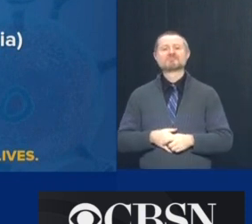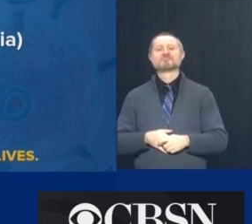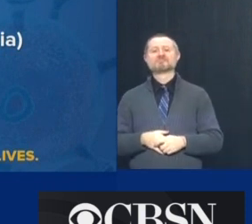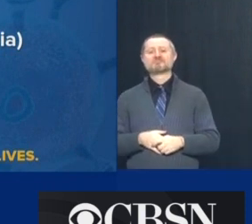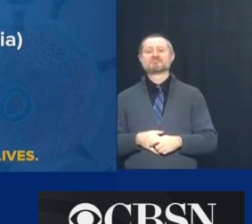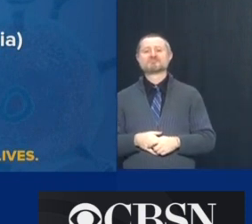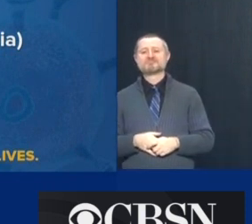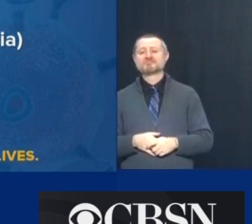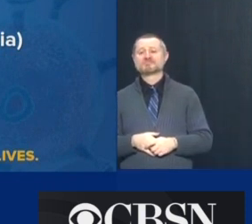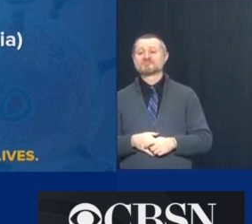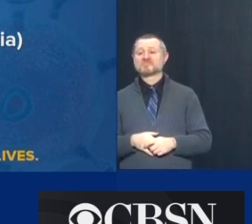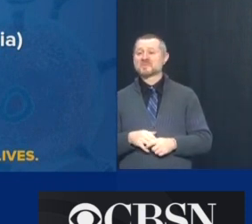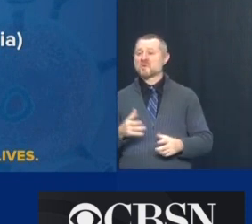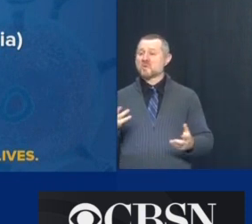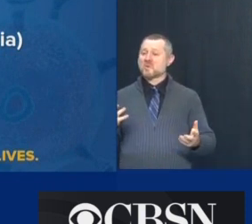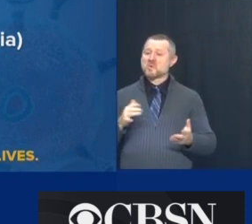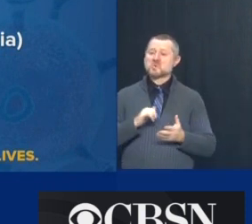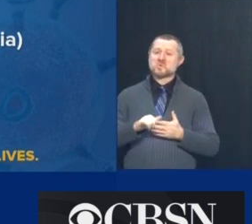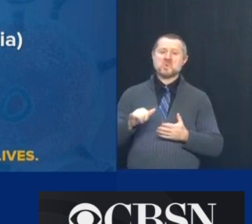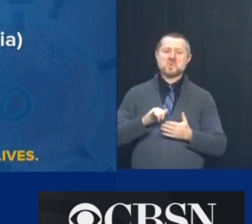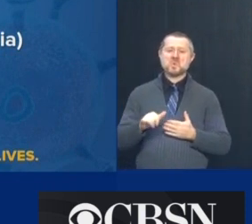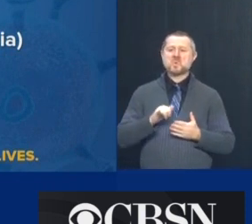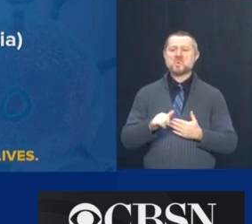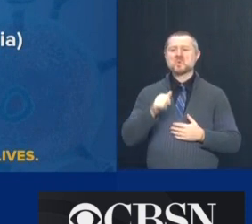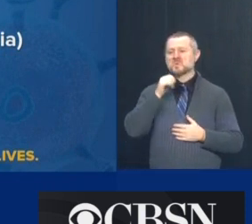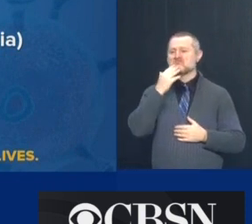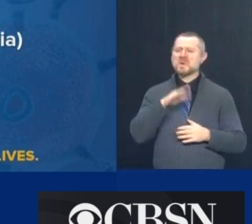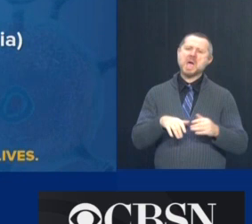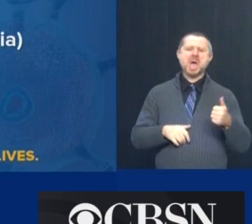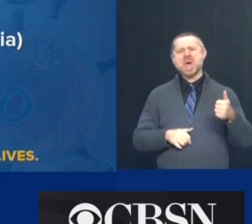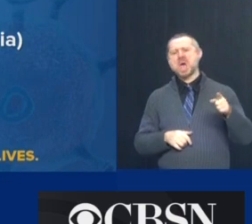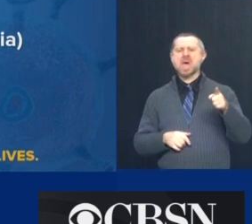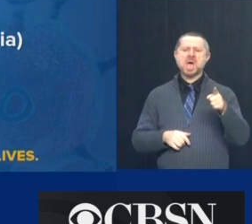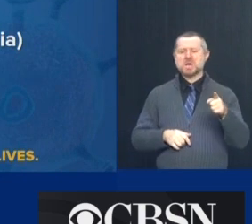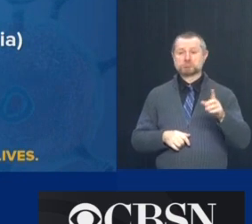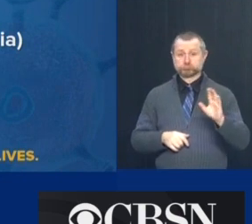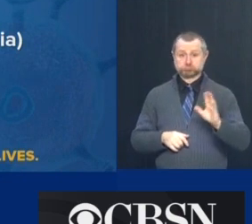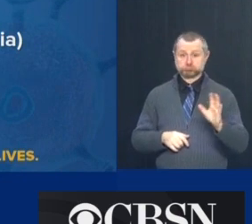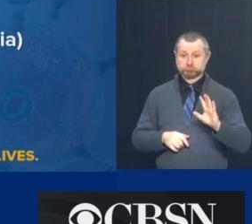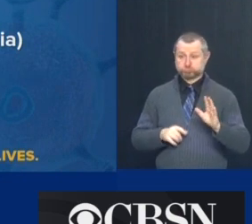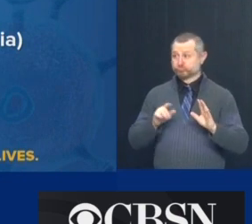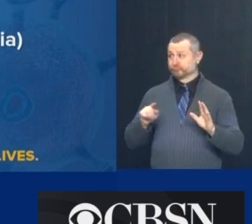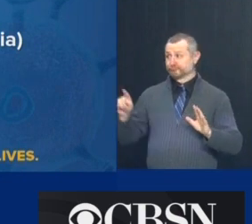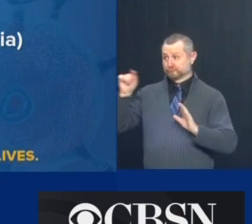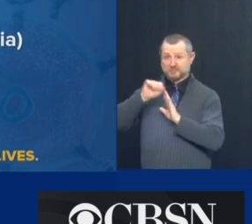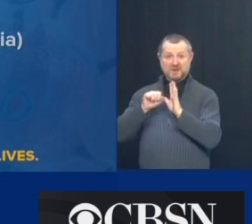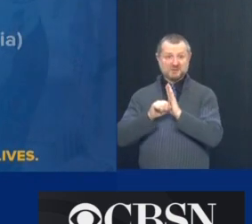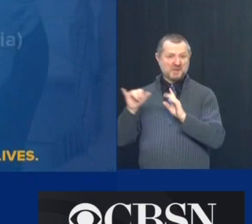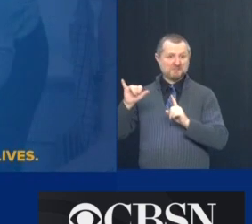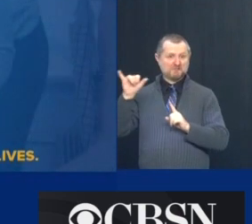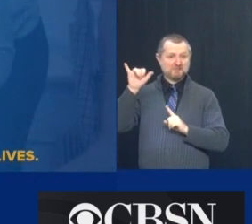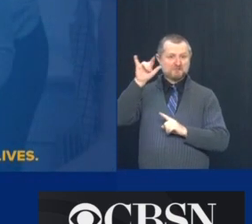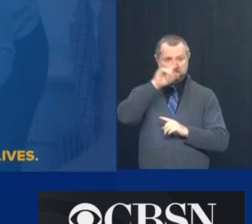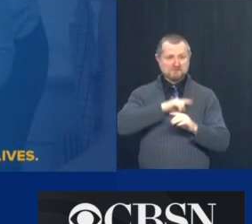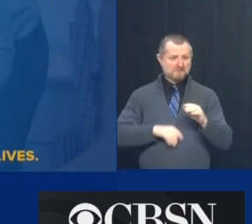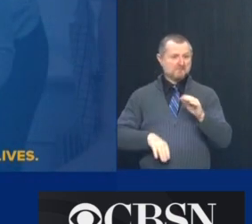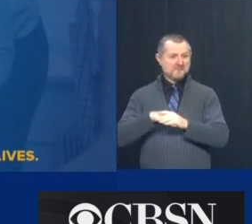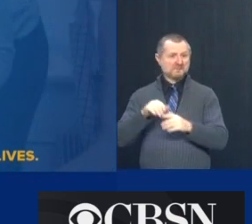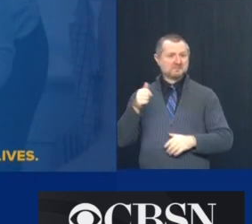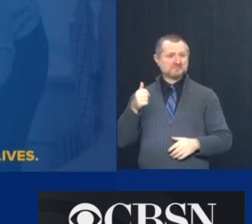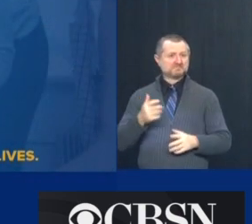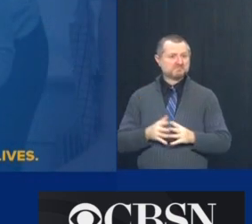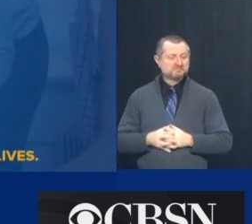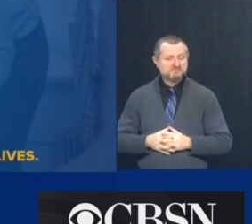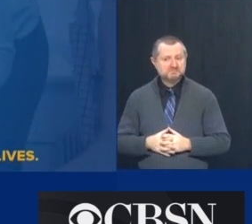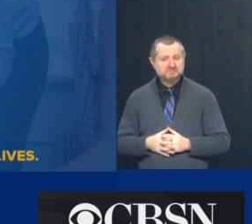People say, oh, I can't believe the New York rule, no more than 10. Many states have a rule of no more than 10. And